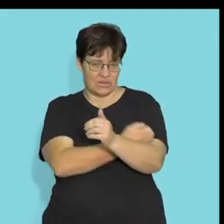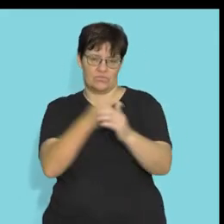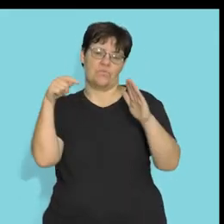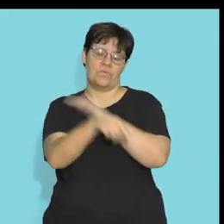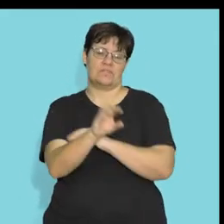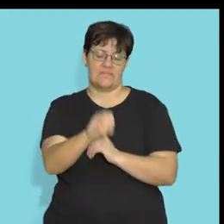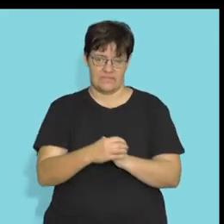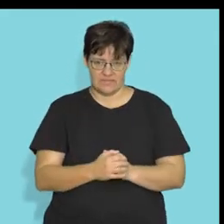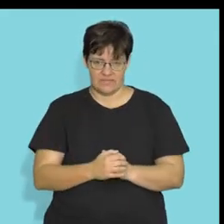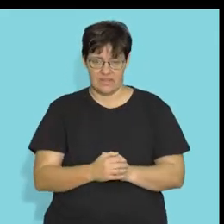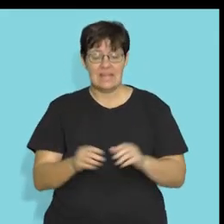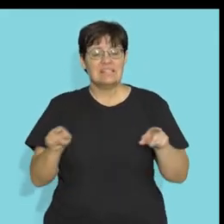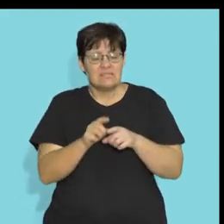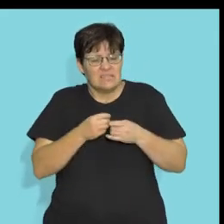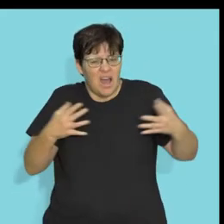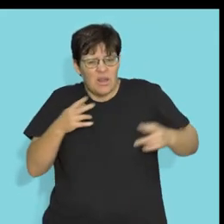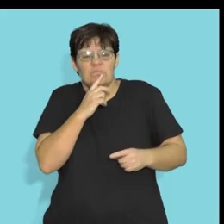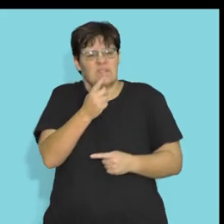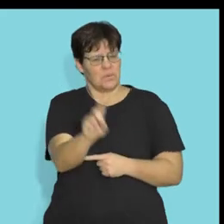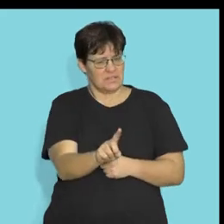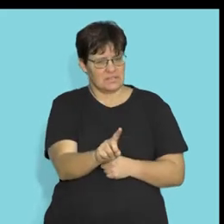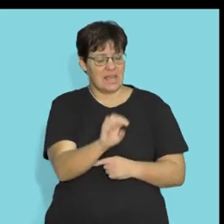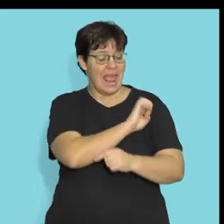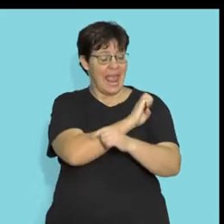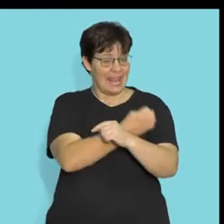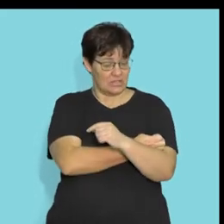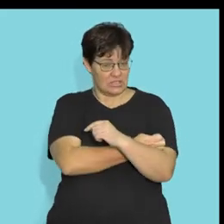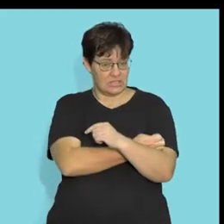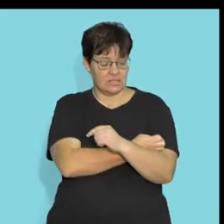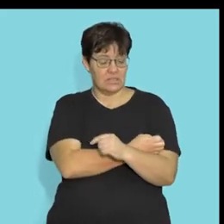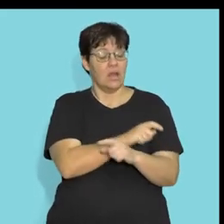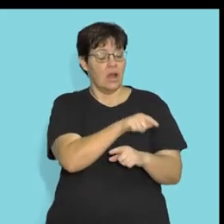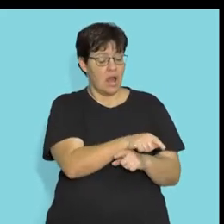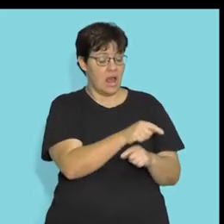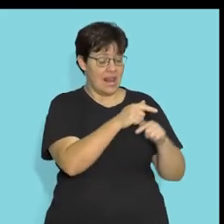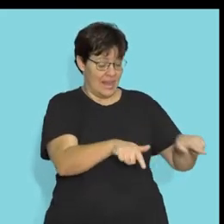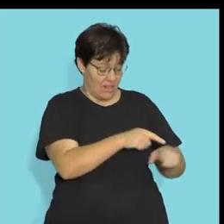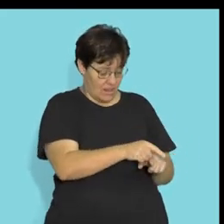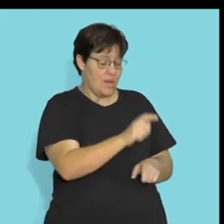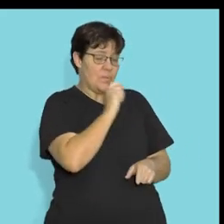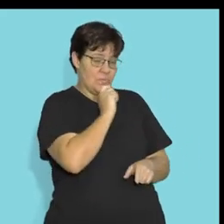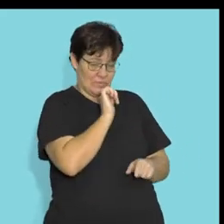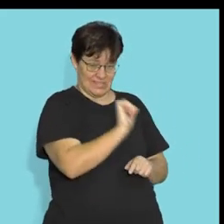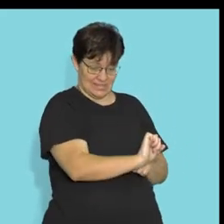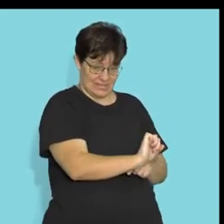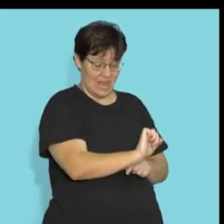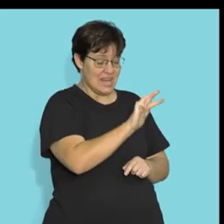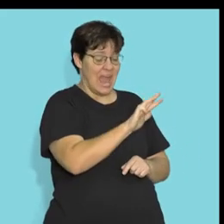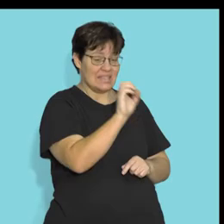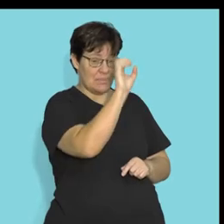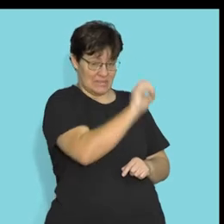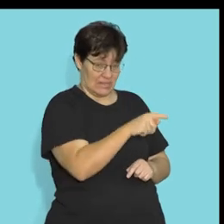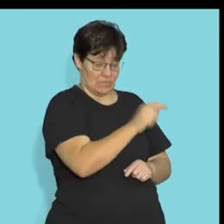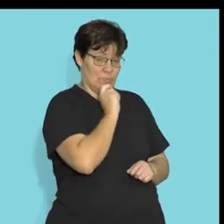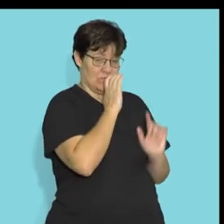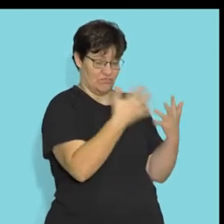lost. As I started off the segment, I mentioned the following, that energy is passed down from one trophic level to the next, and about 90% of that energy